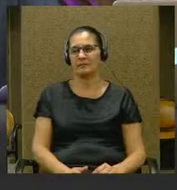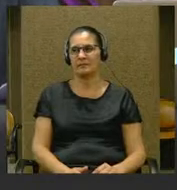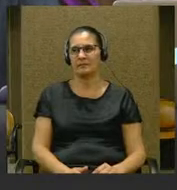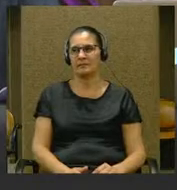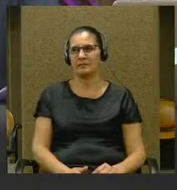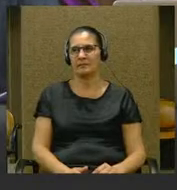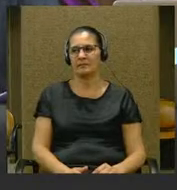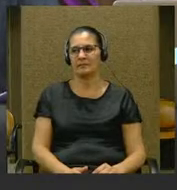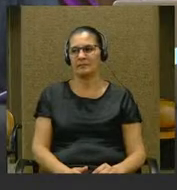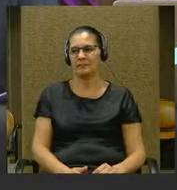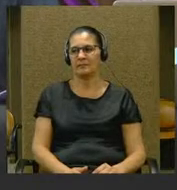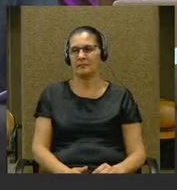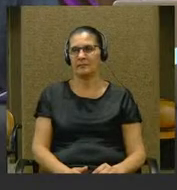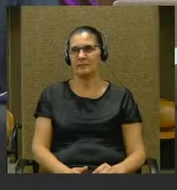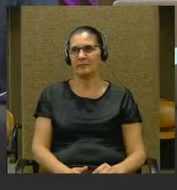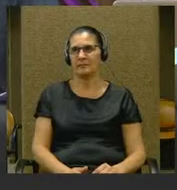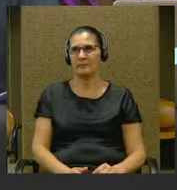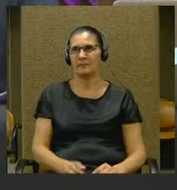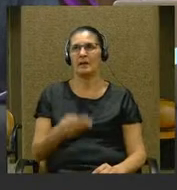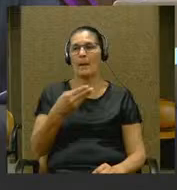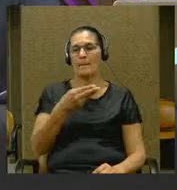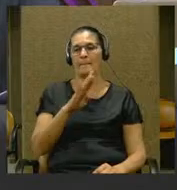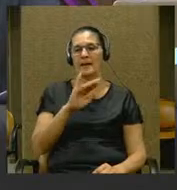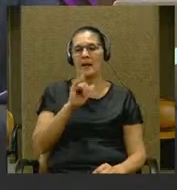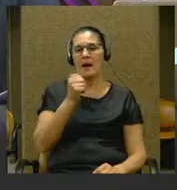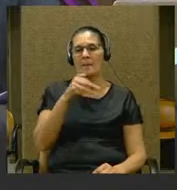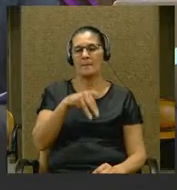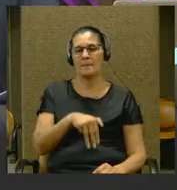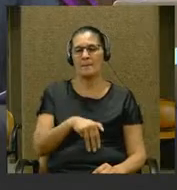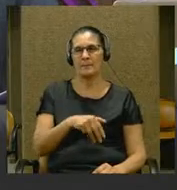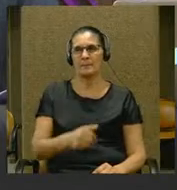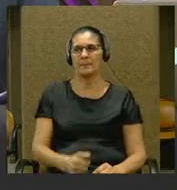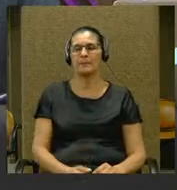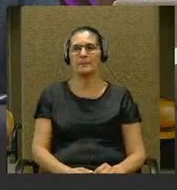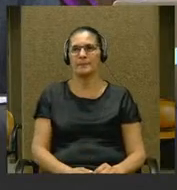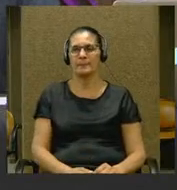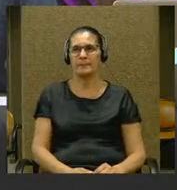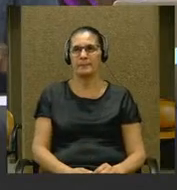Sí. Pasamos a Brian entonces. Go ahead, Brian.